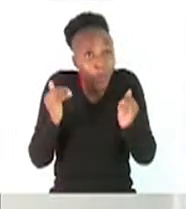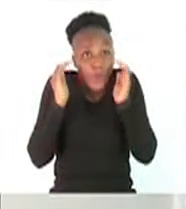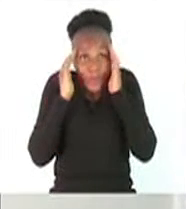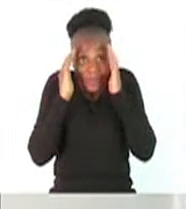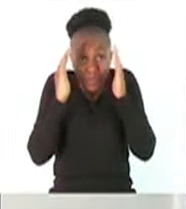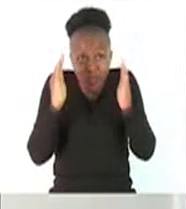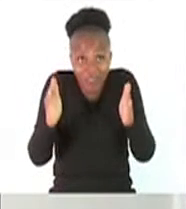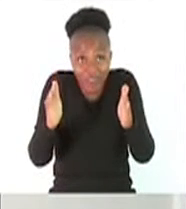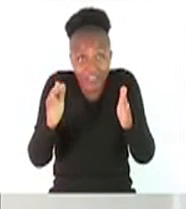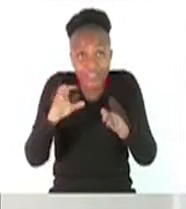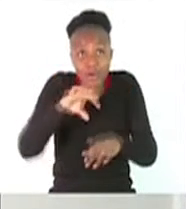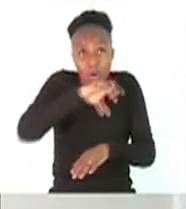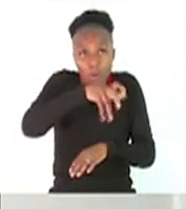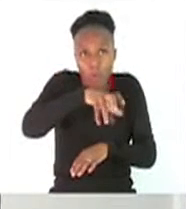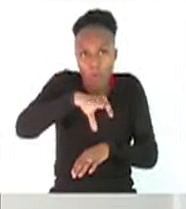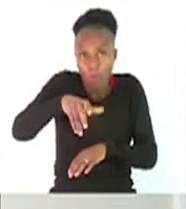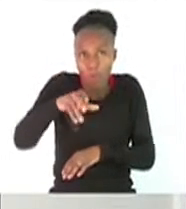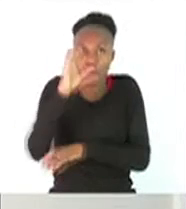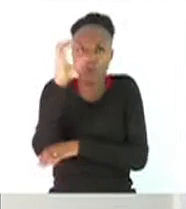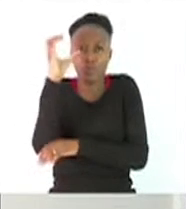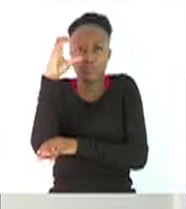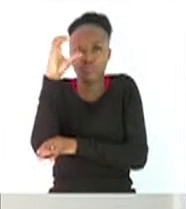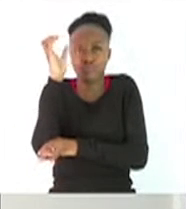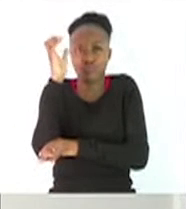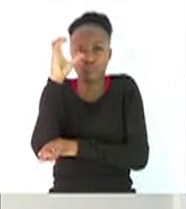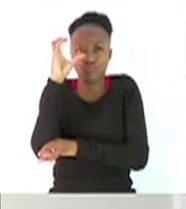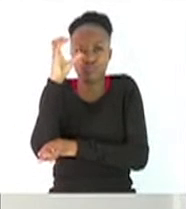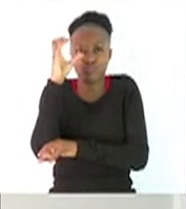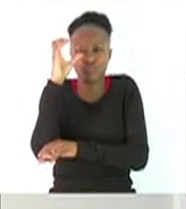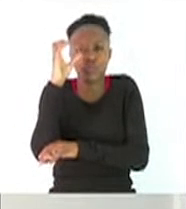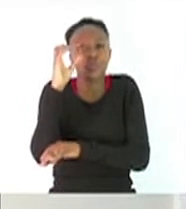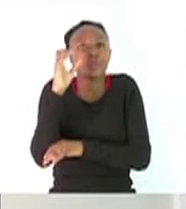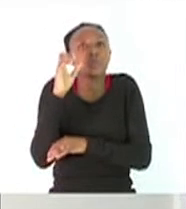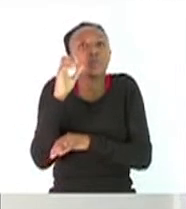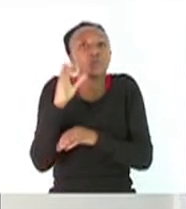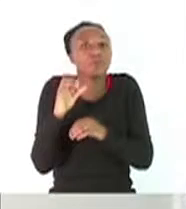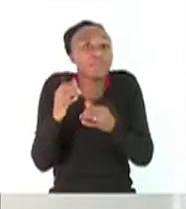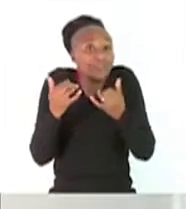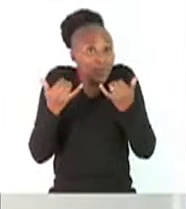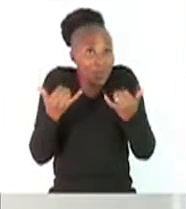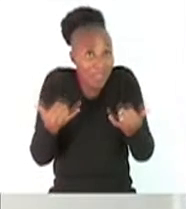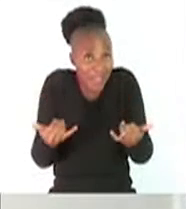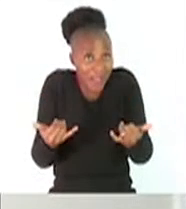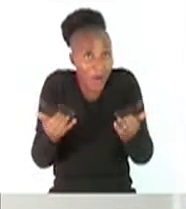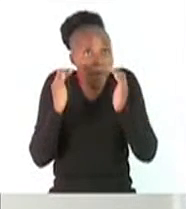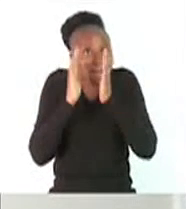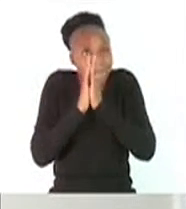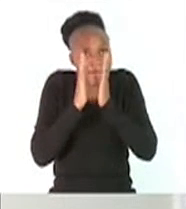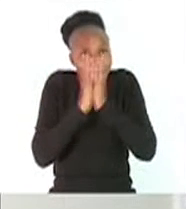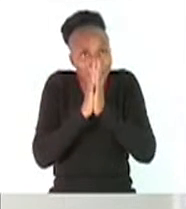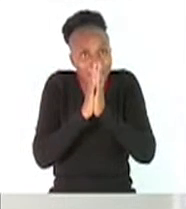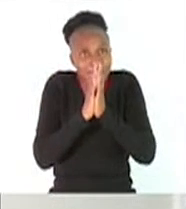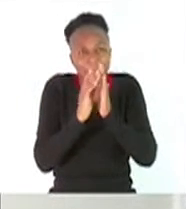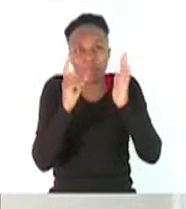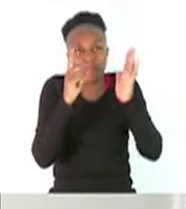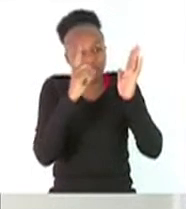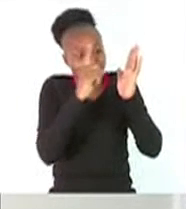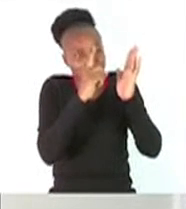about local media. But before I introduce our topic for today, let us sanitize our